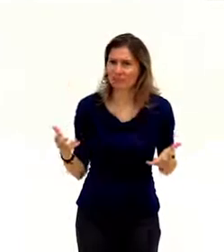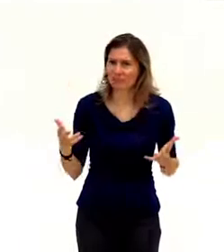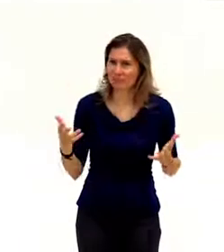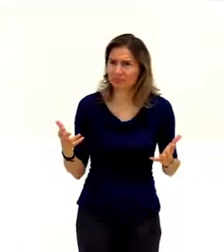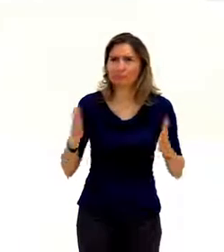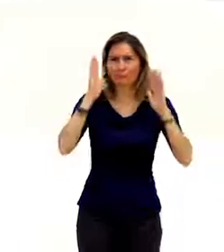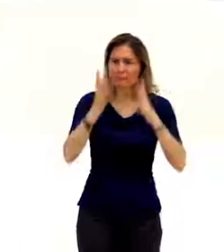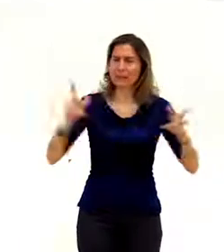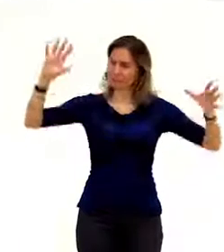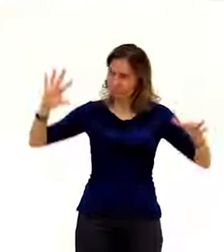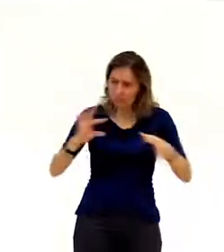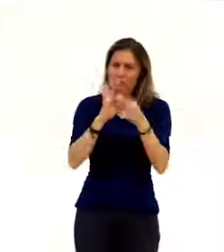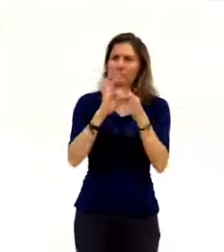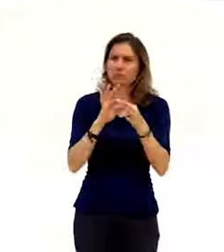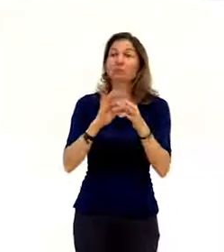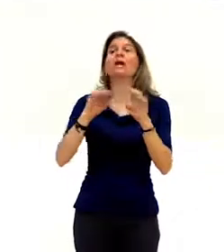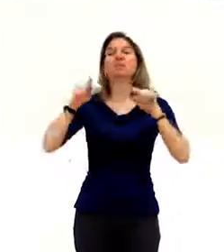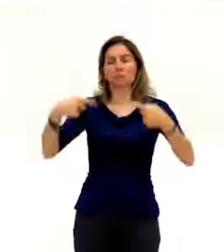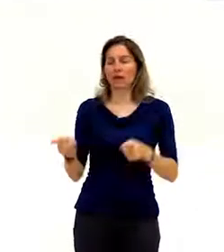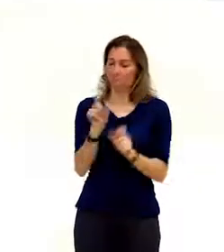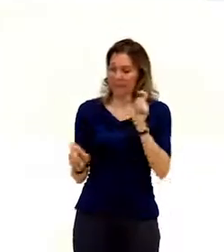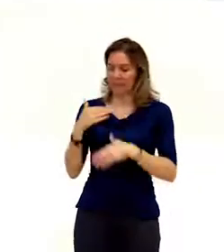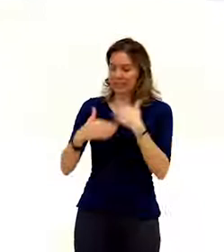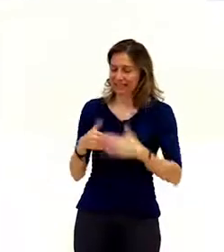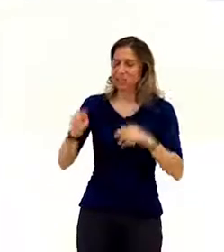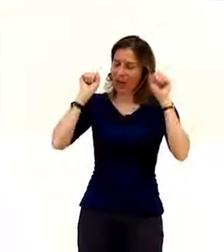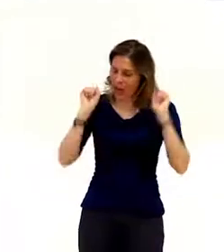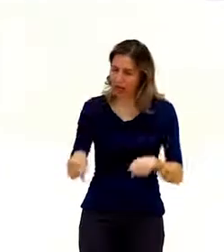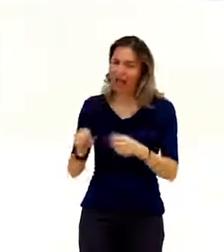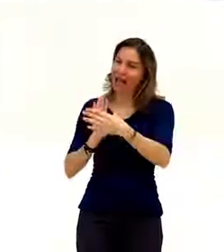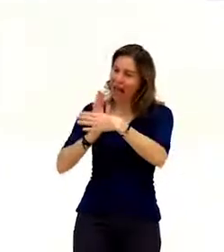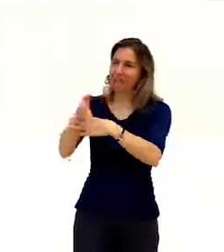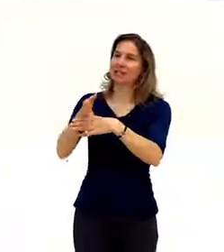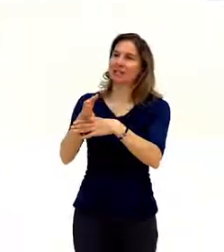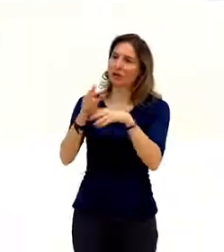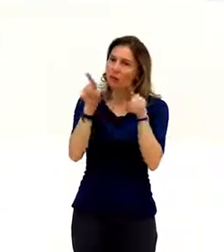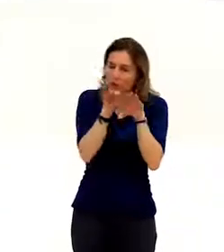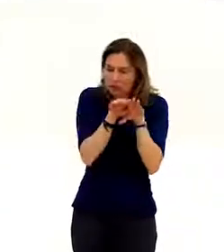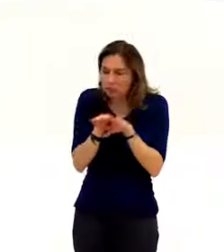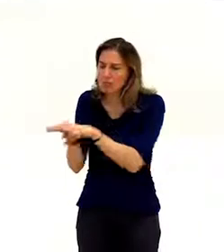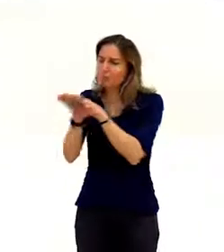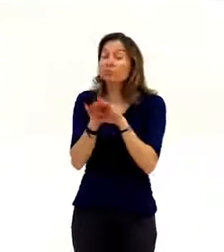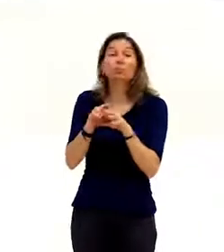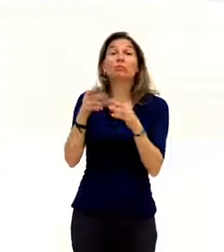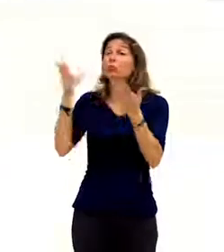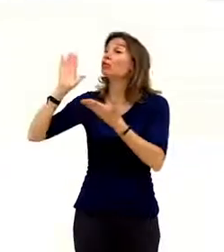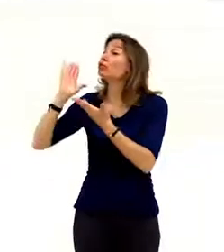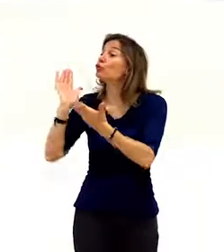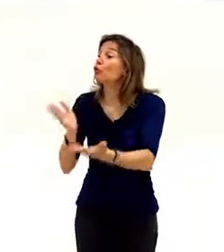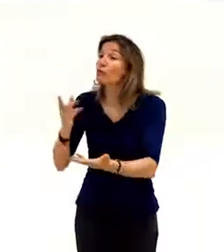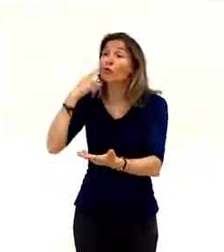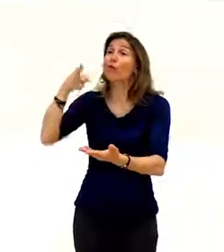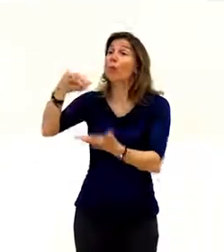allowing disabled people to access, to create close link with services that are destined